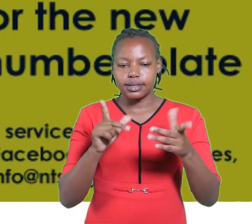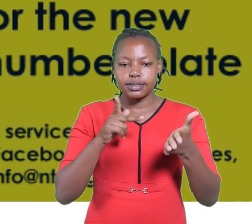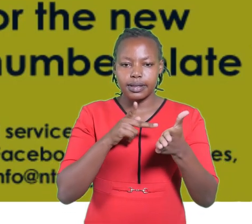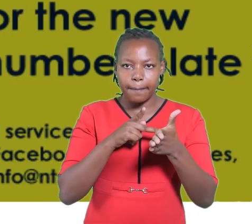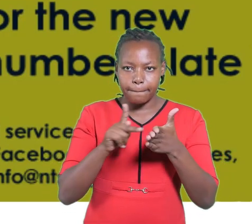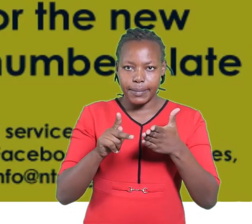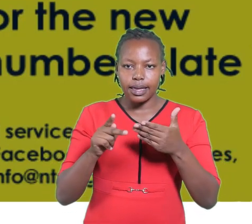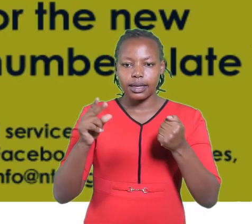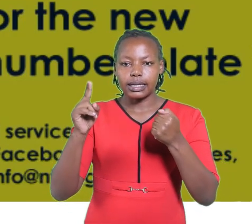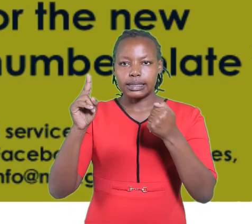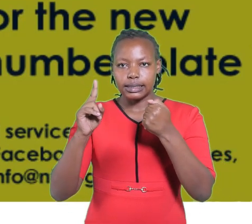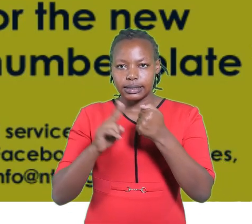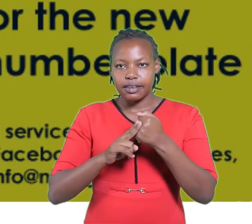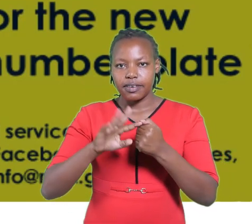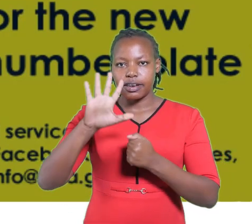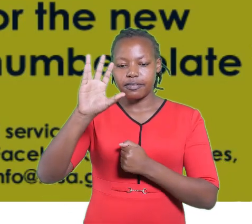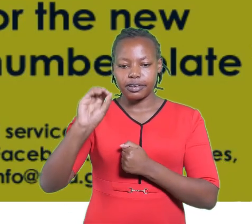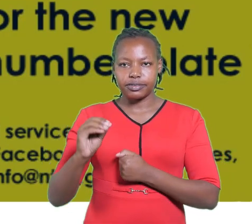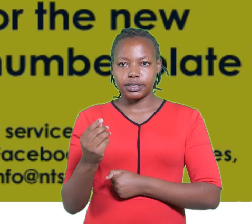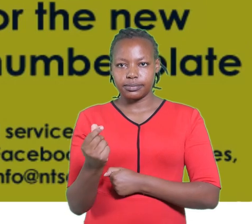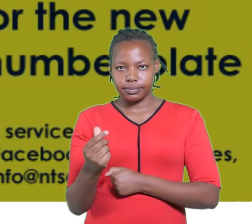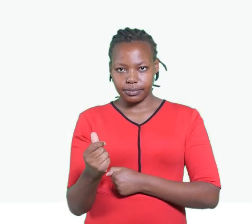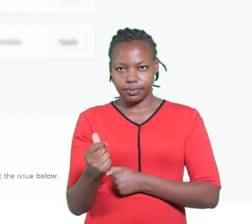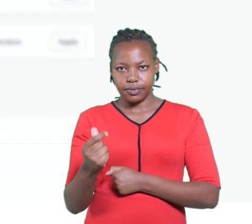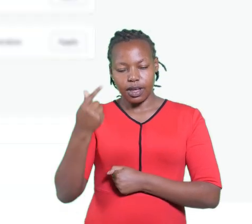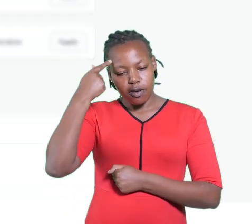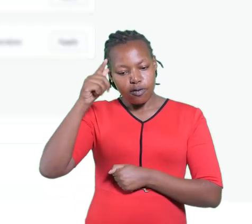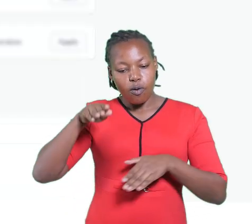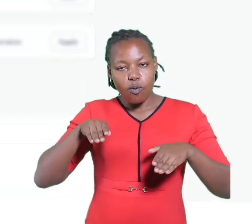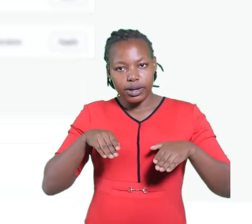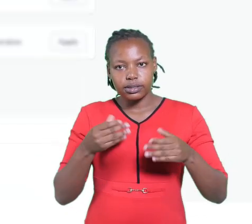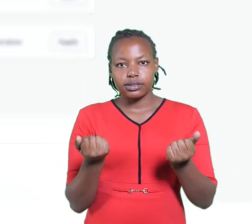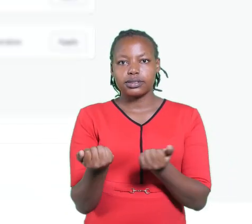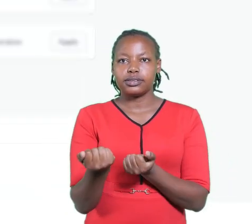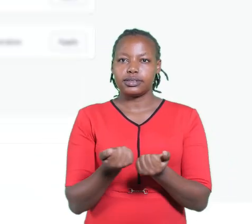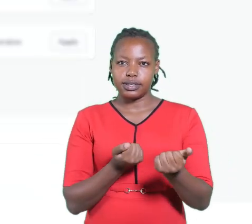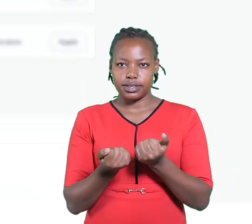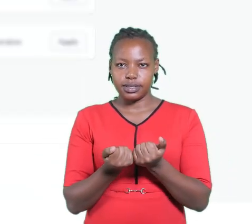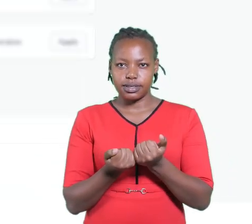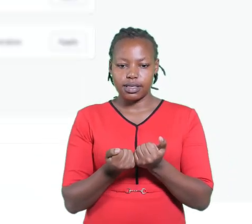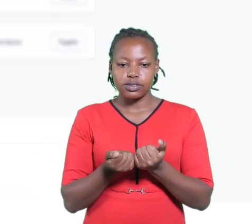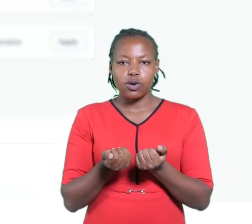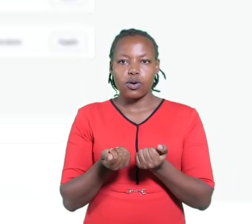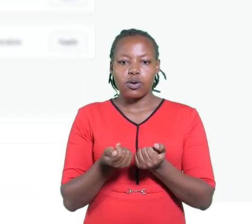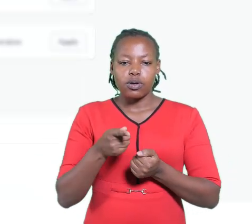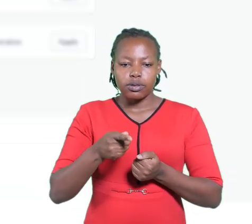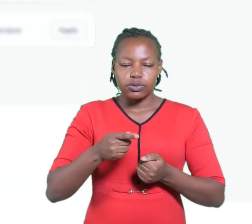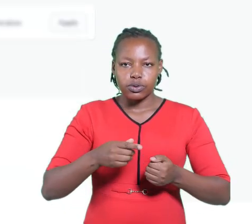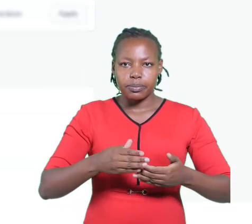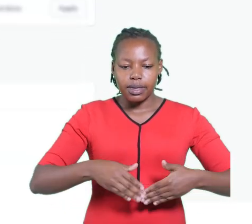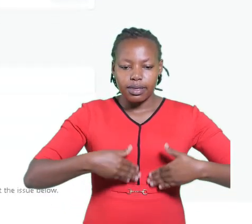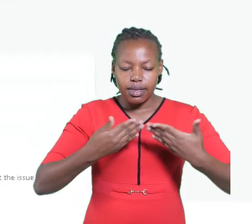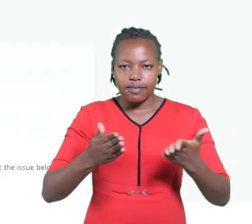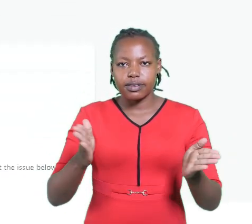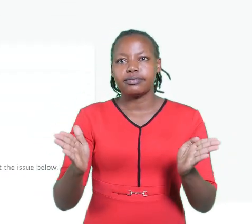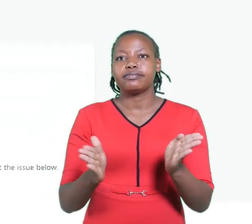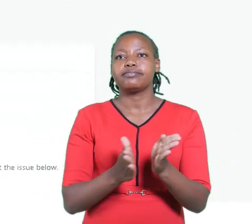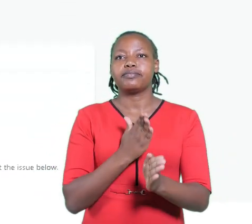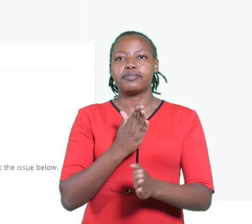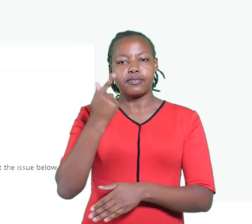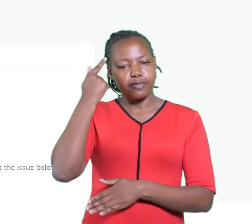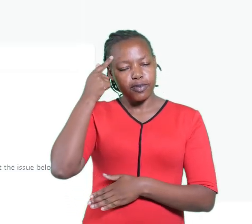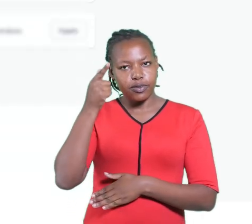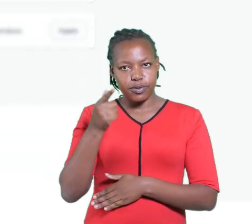Interim License. Pay 750 shillings for an interim license. The interim license will